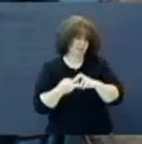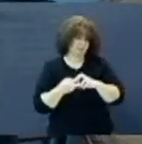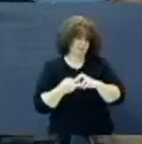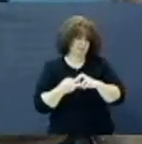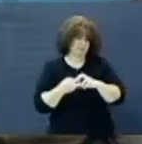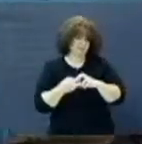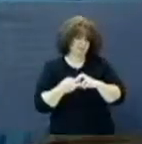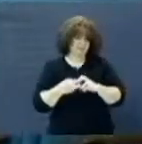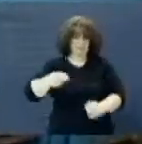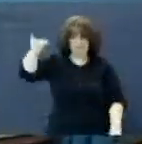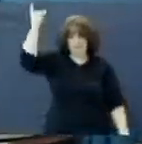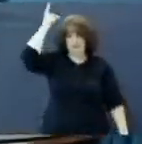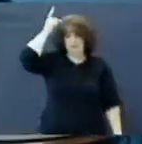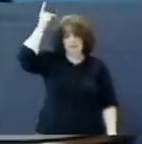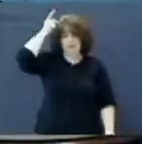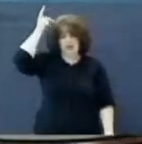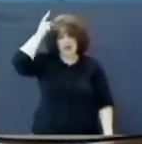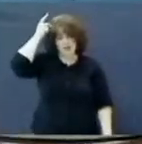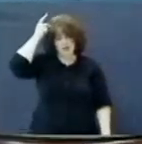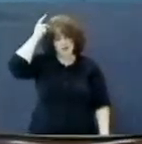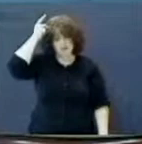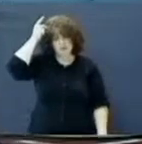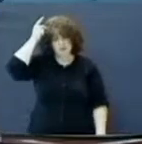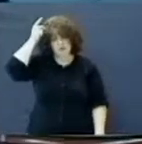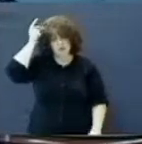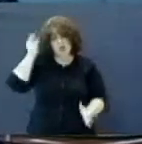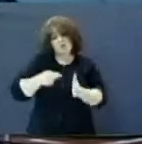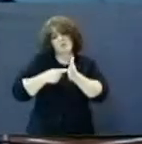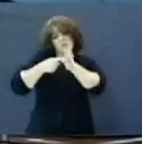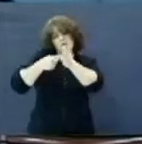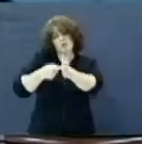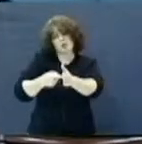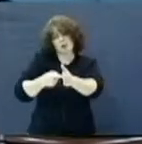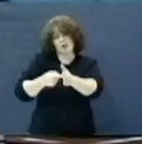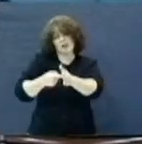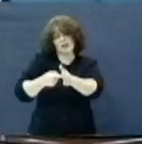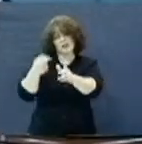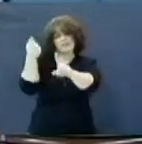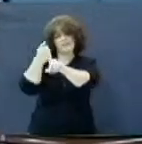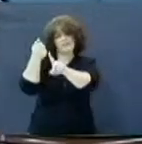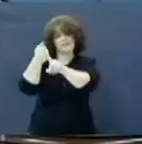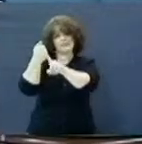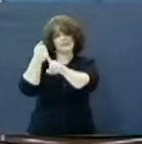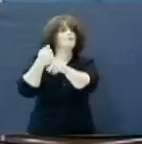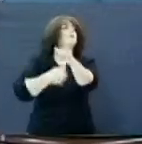Brother Dave was being a little transparent in his lesson today.